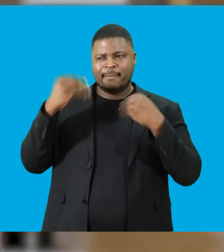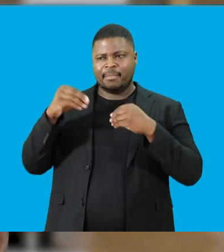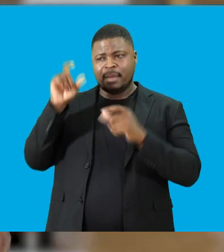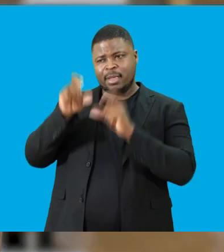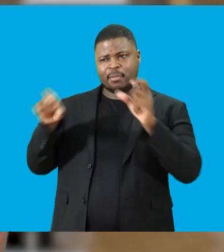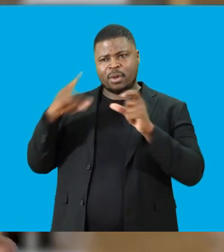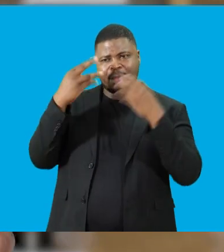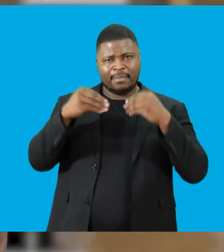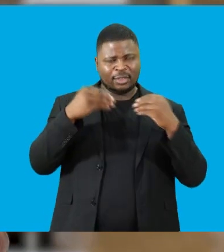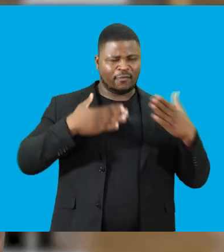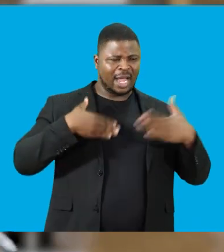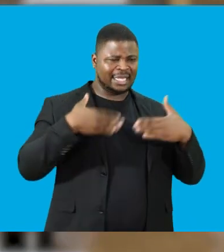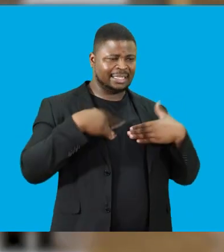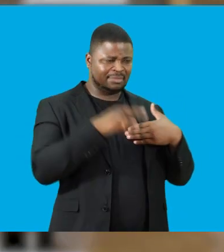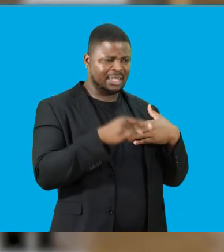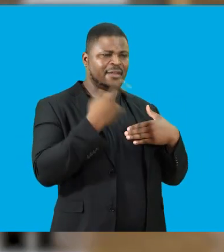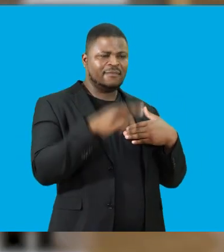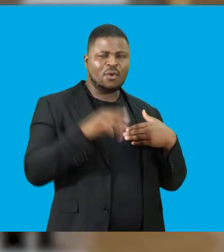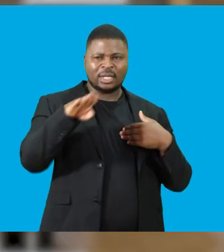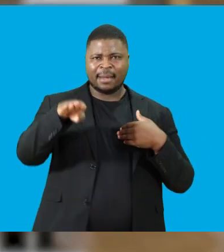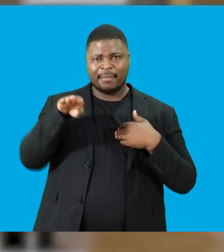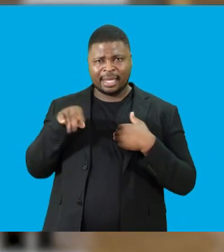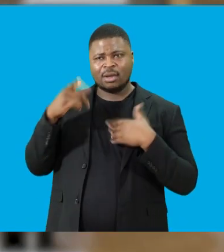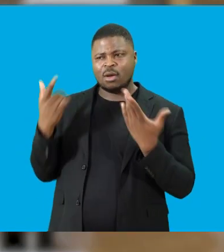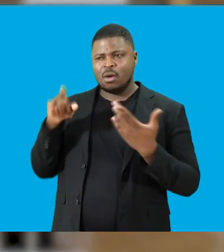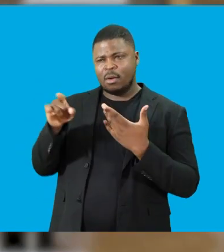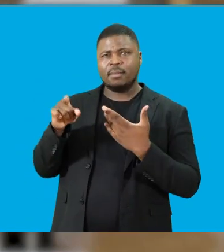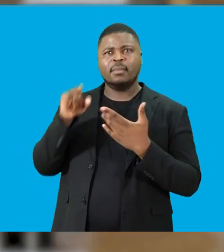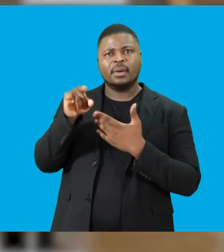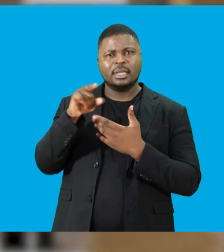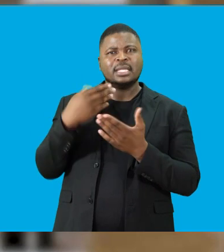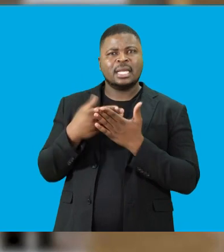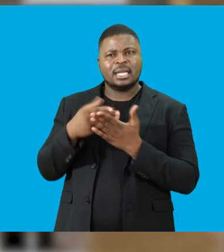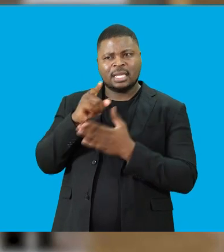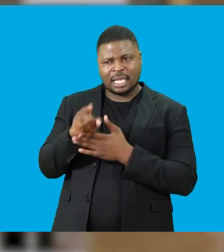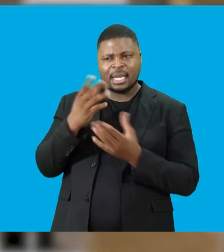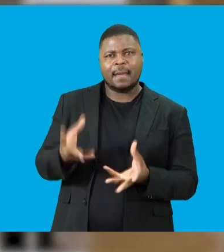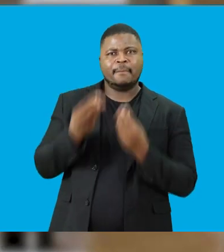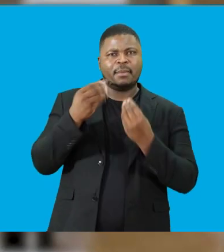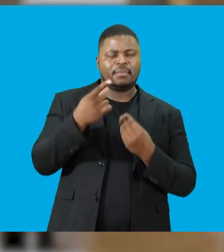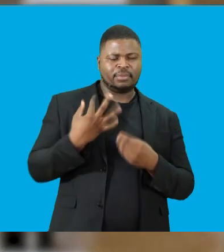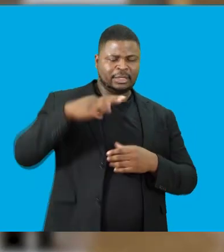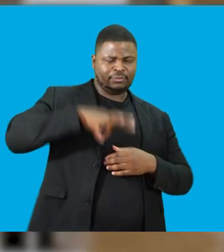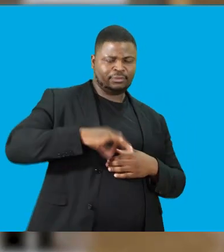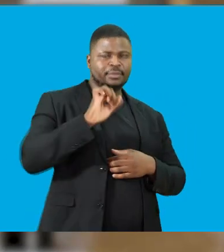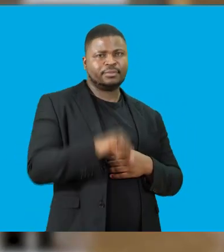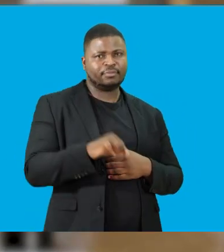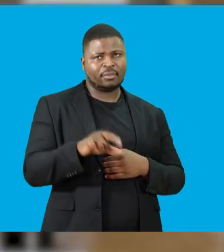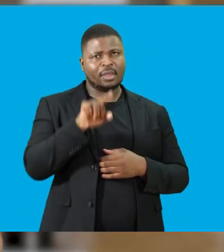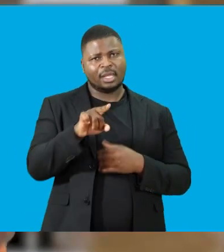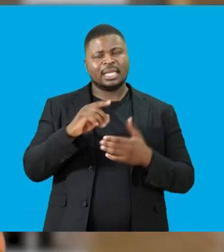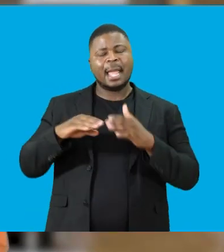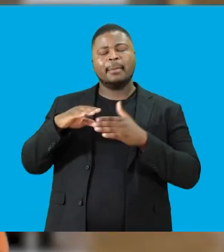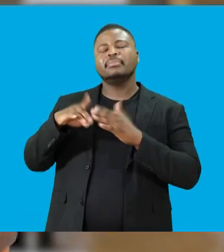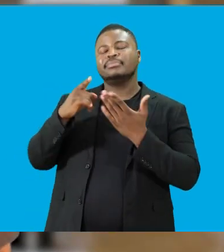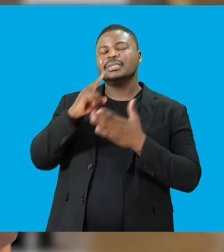who are busy with the administration of your bank or managing your bank then are able to get a remuneration of some sort.